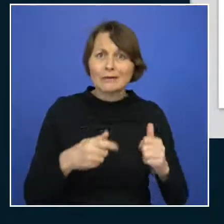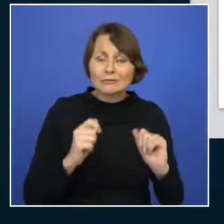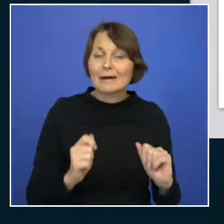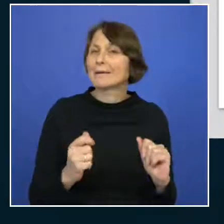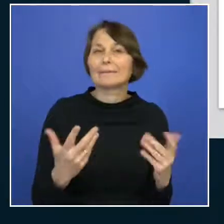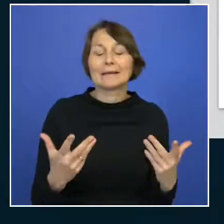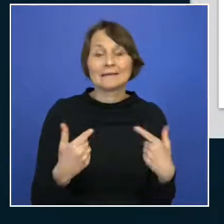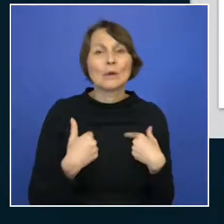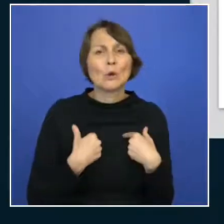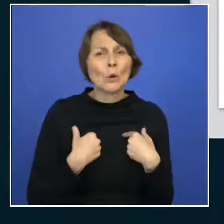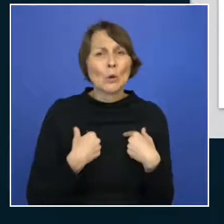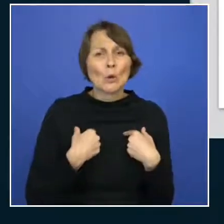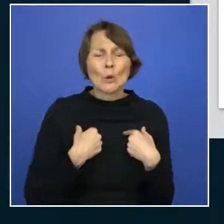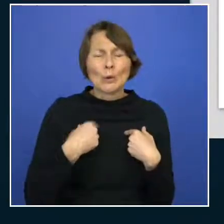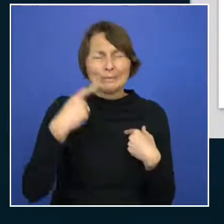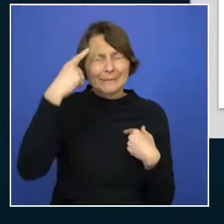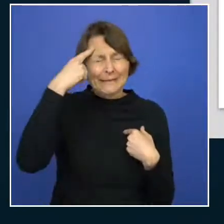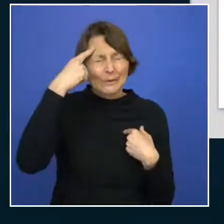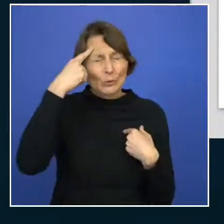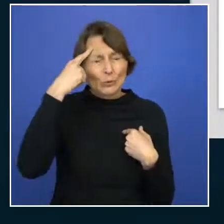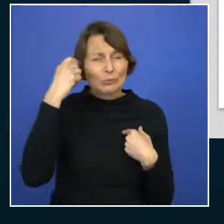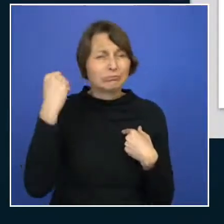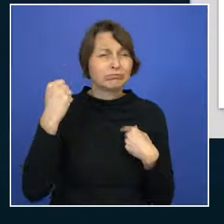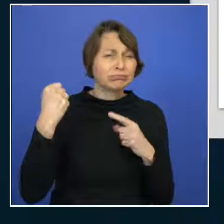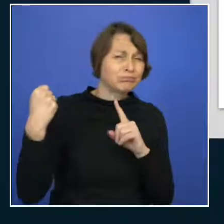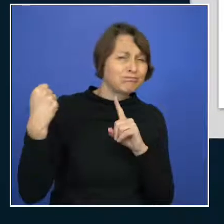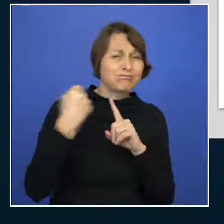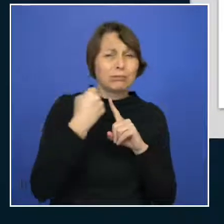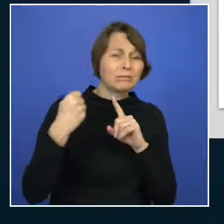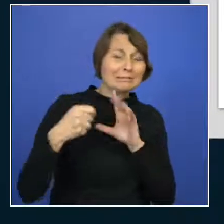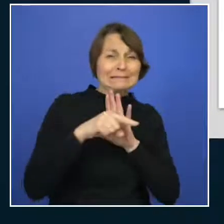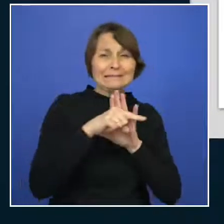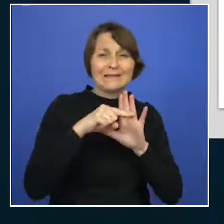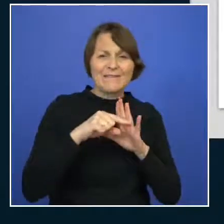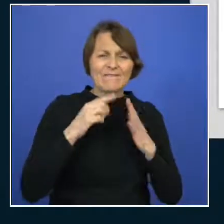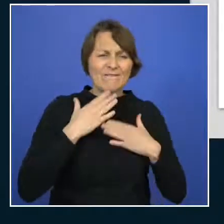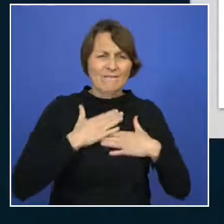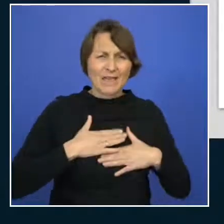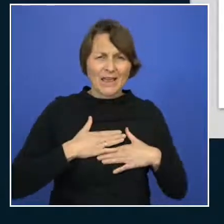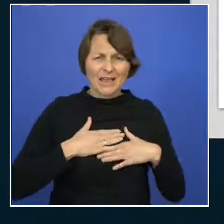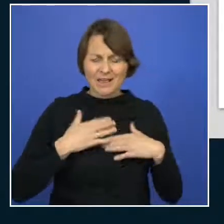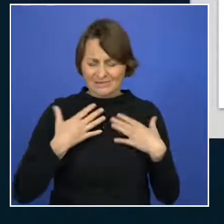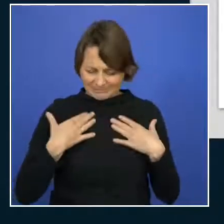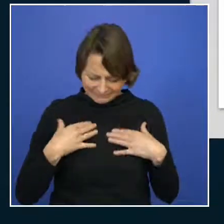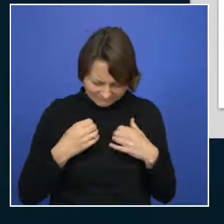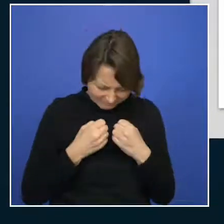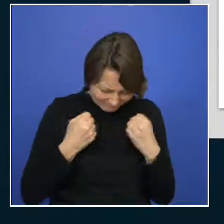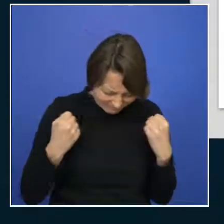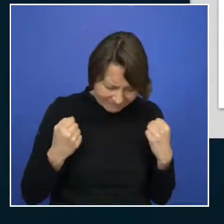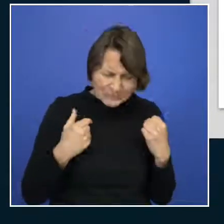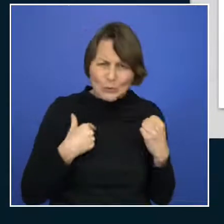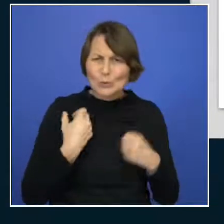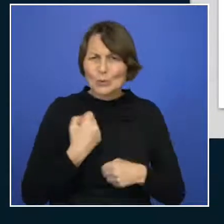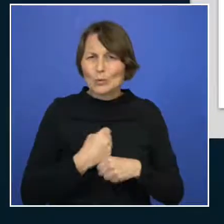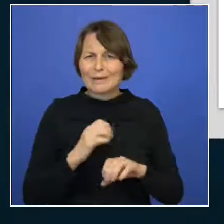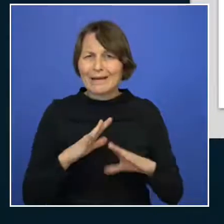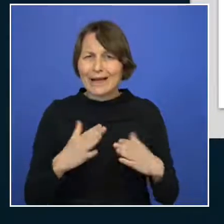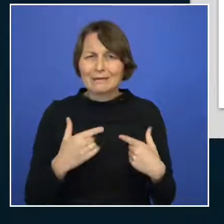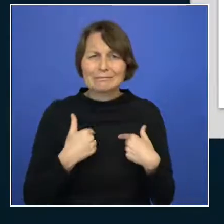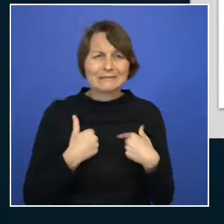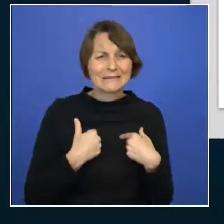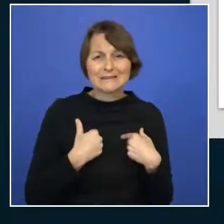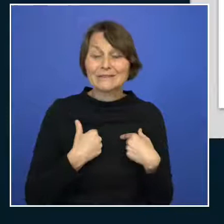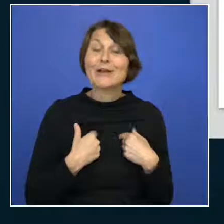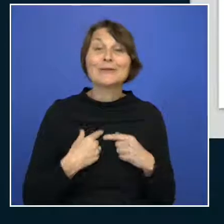me personally, how I feel and how I feel at the work. So instead of me, the